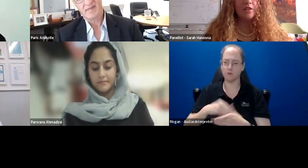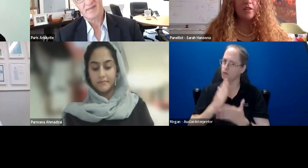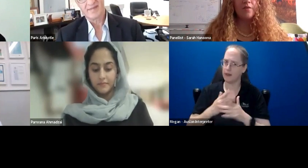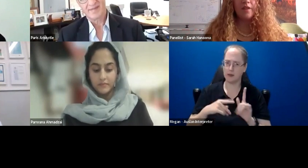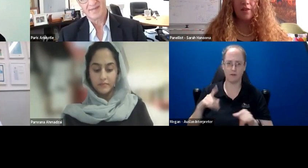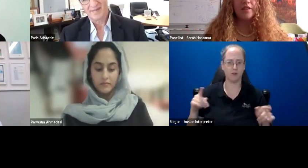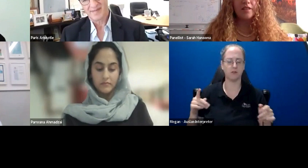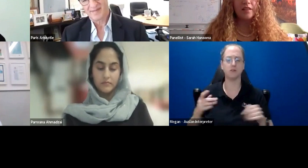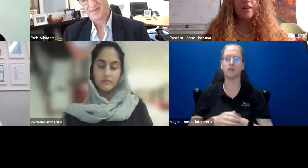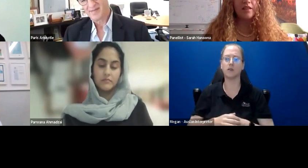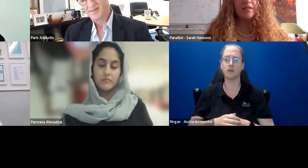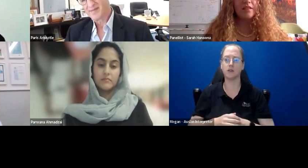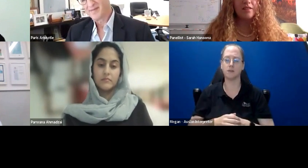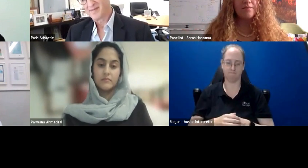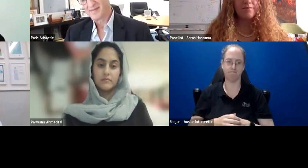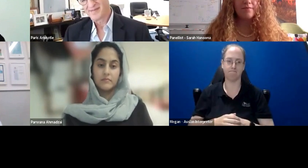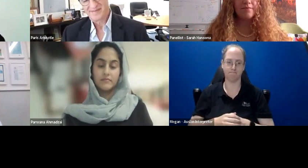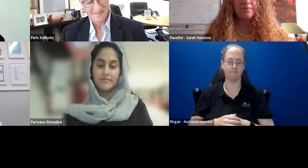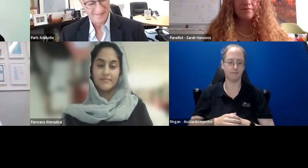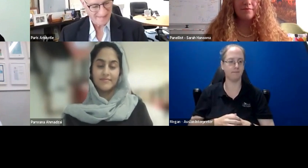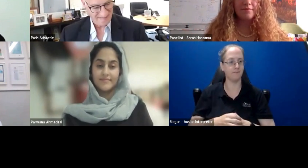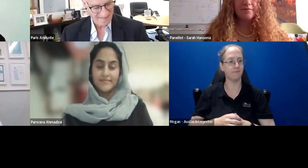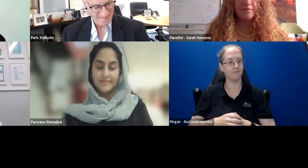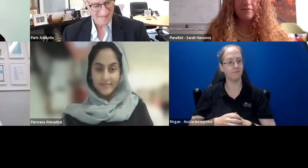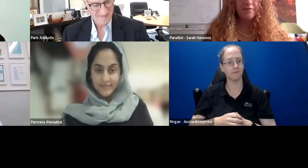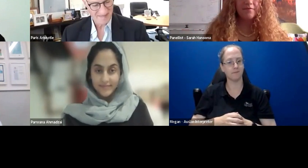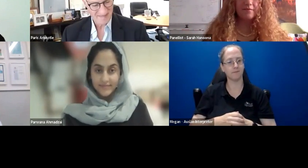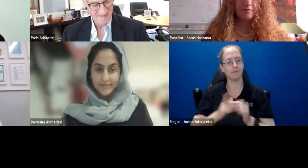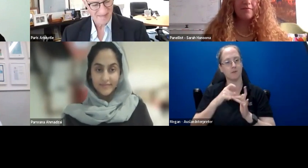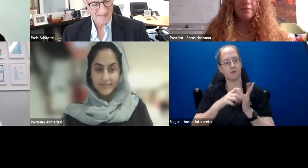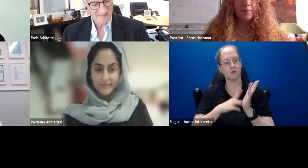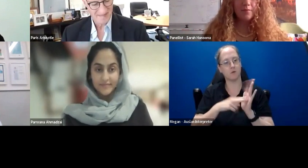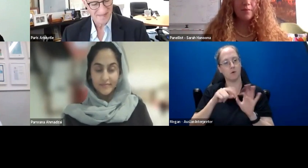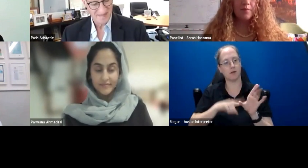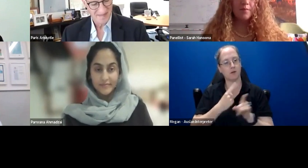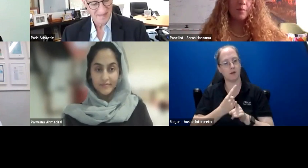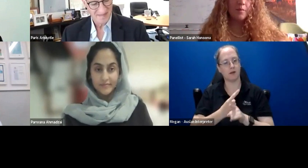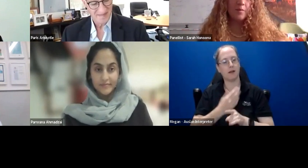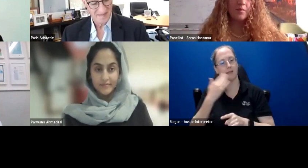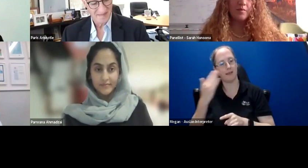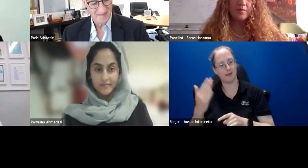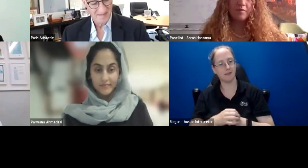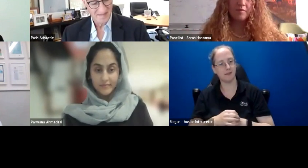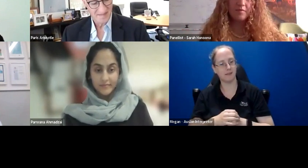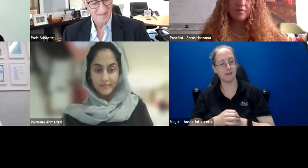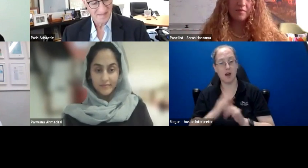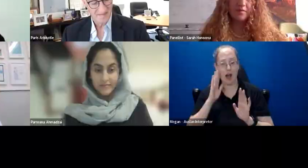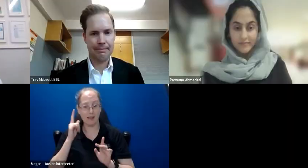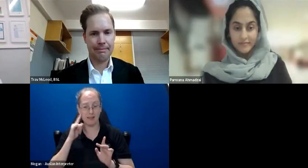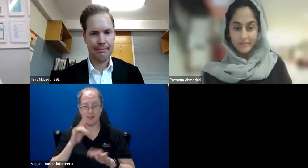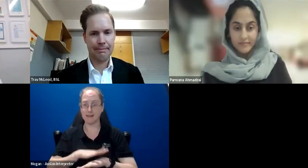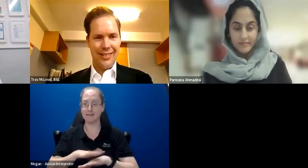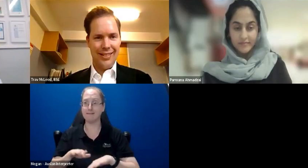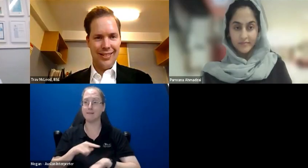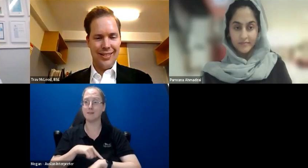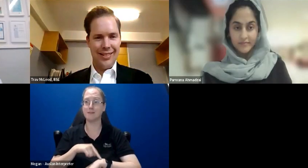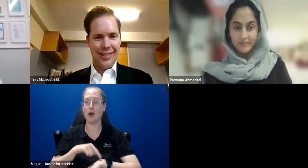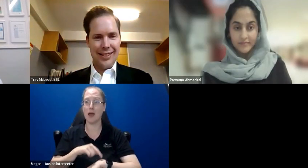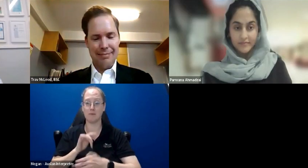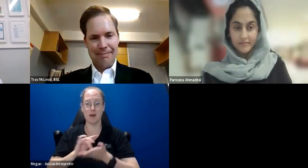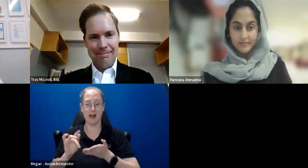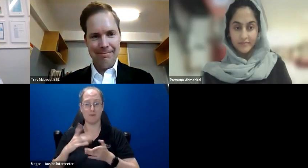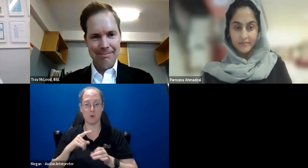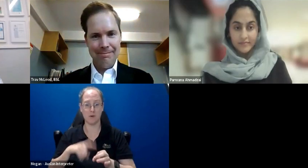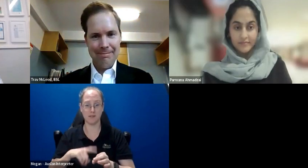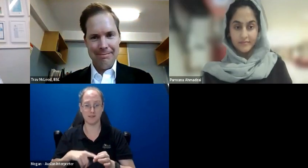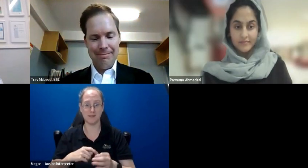there's lots of diversity. Thank you, Sarah. And I think that's all we've got time for in terms of the